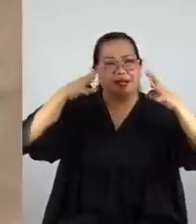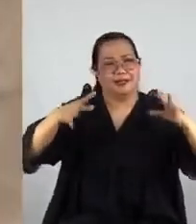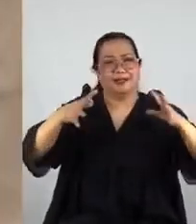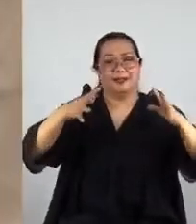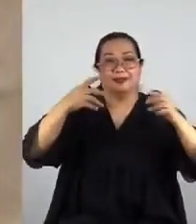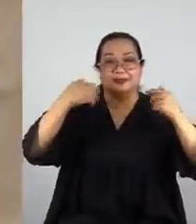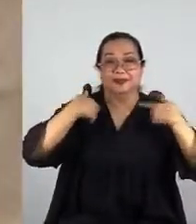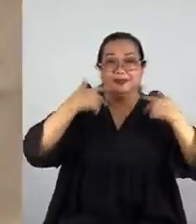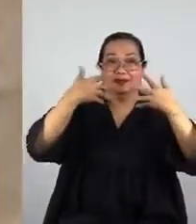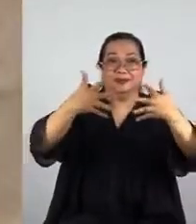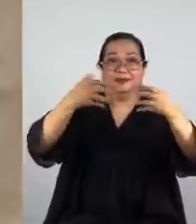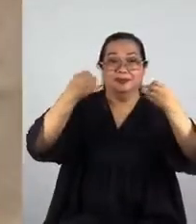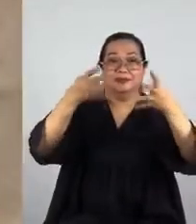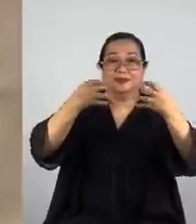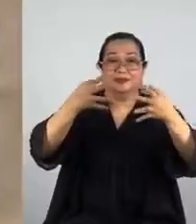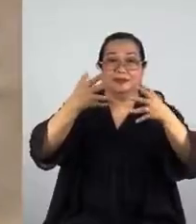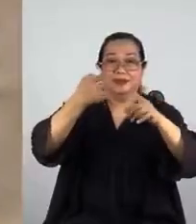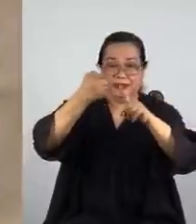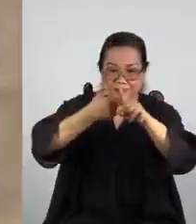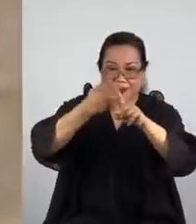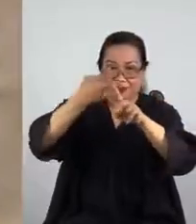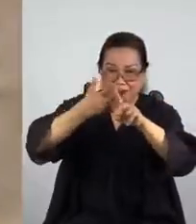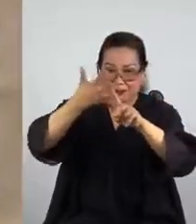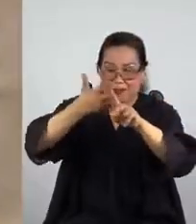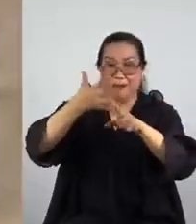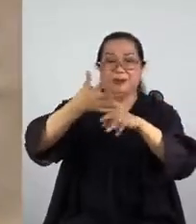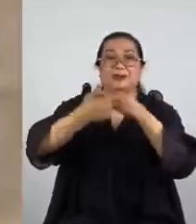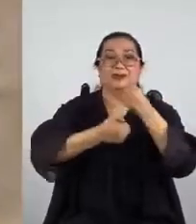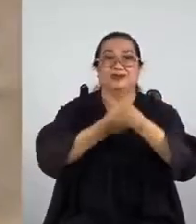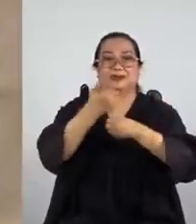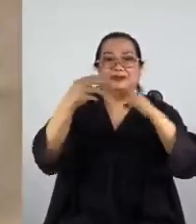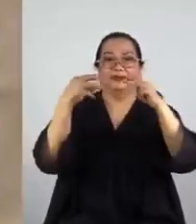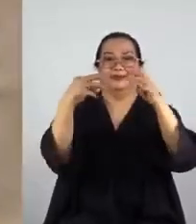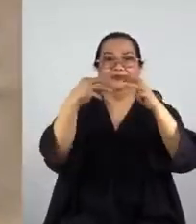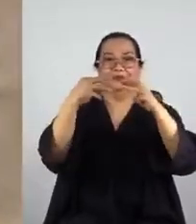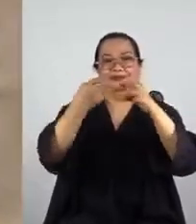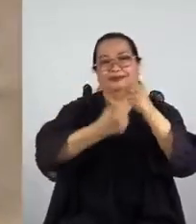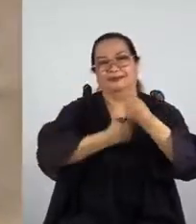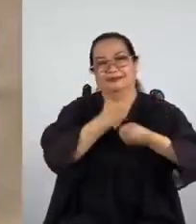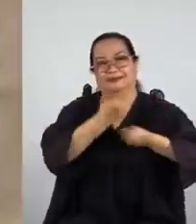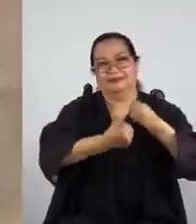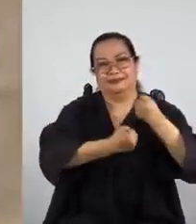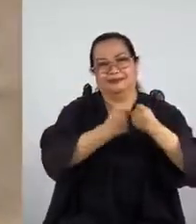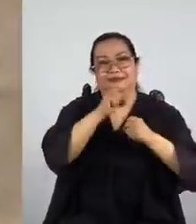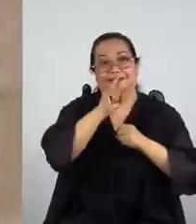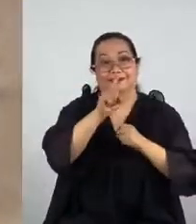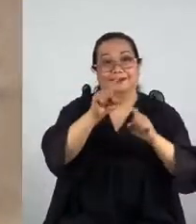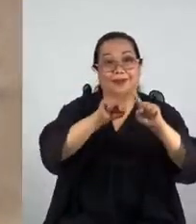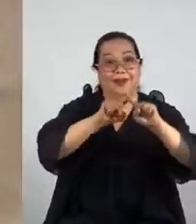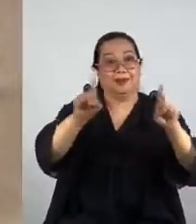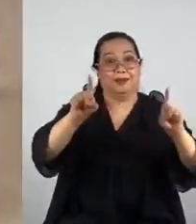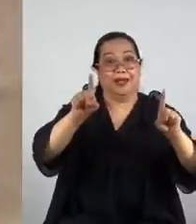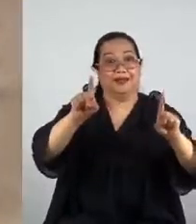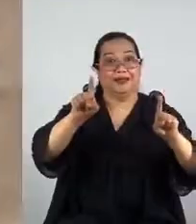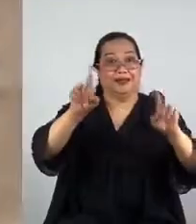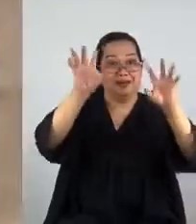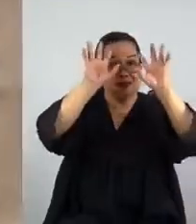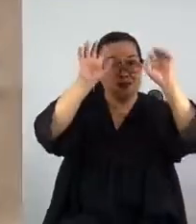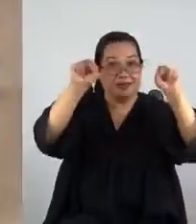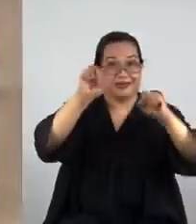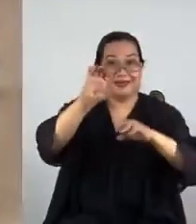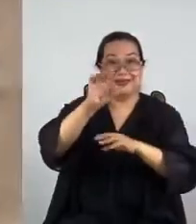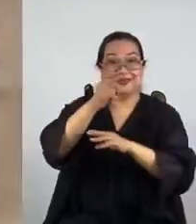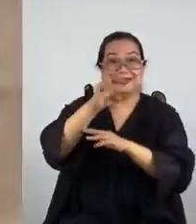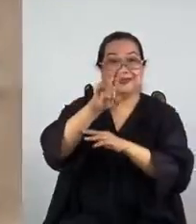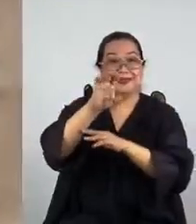before us many, many months of struggle and suffering. But Churchill not only